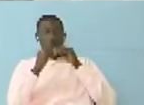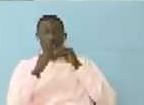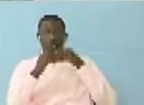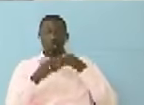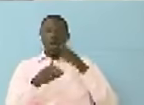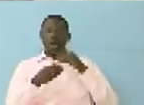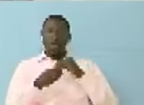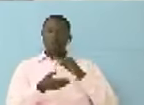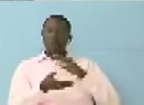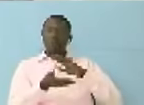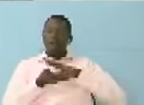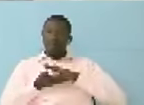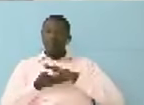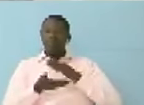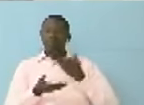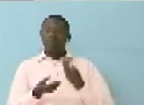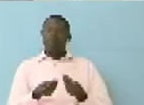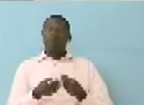Could